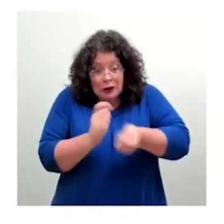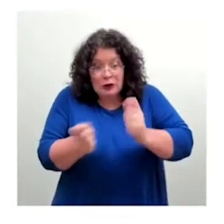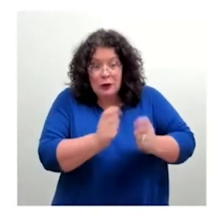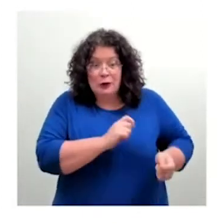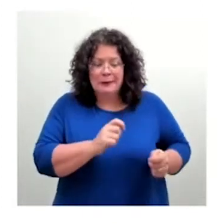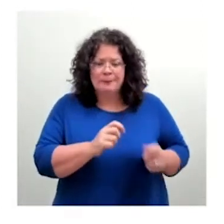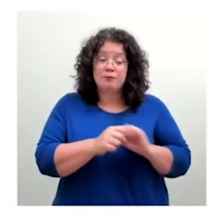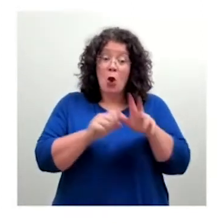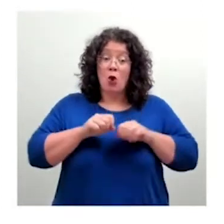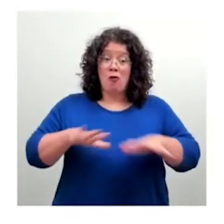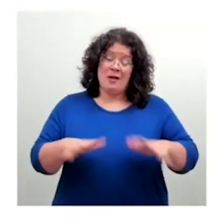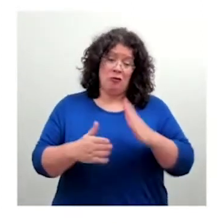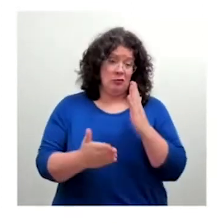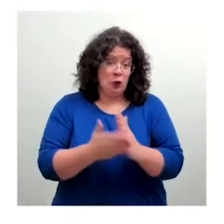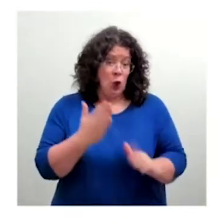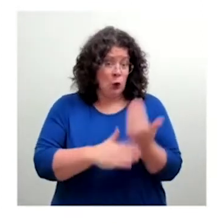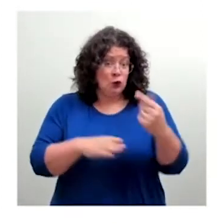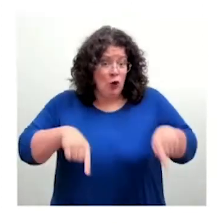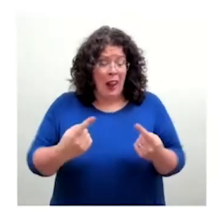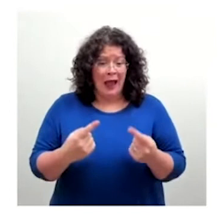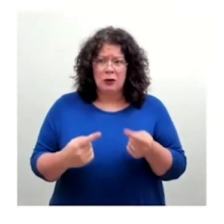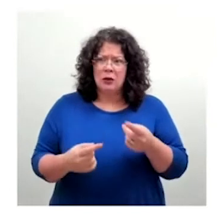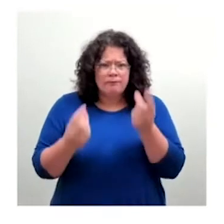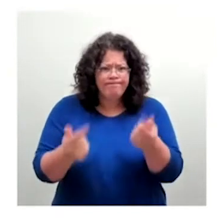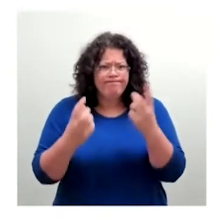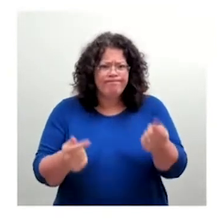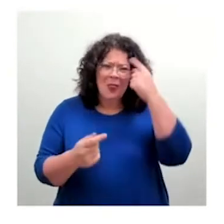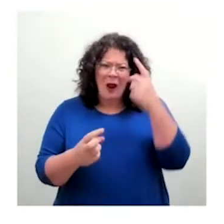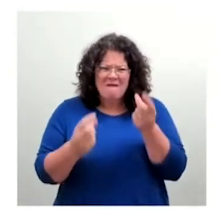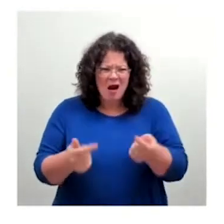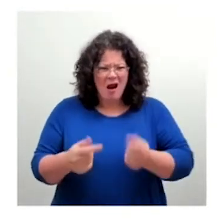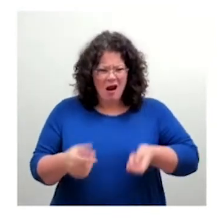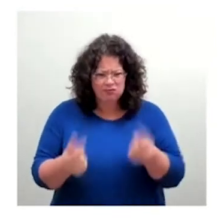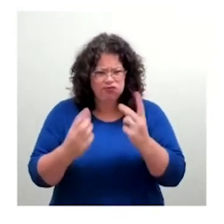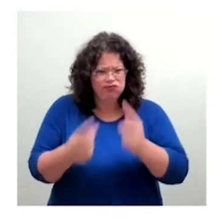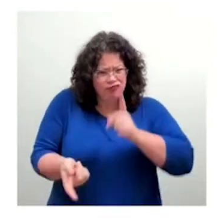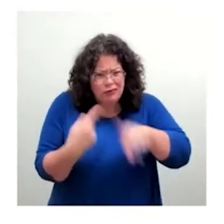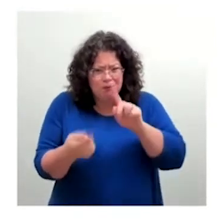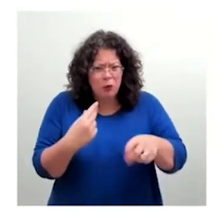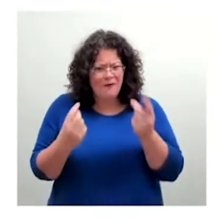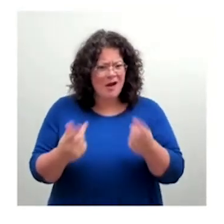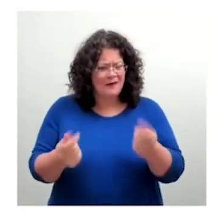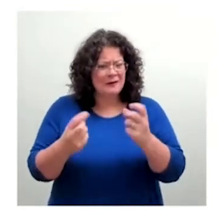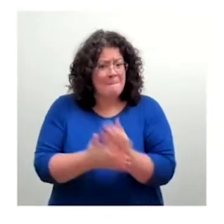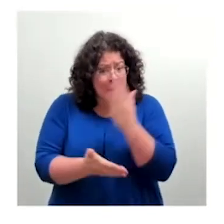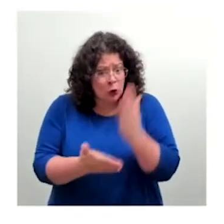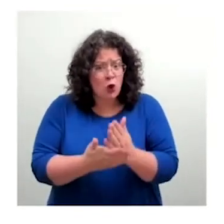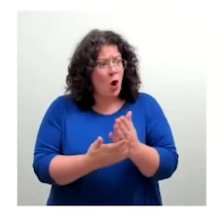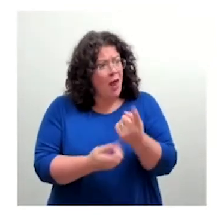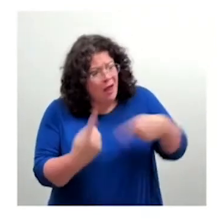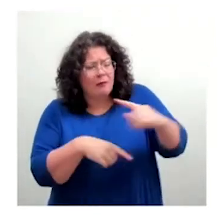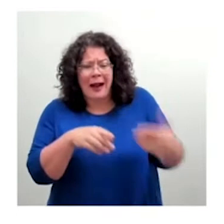left behind. But I think that's probably easier said than done. One thing I'm interested in, Victor, what do you think had